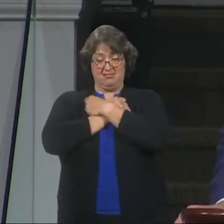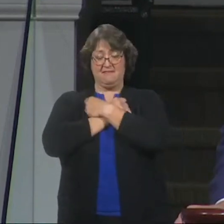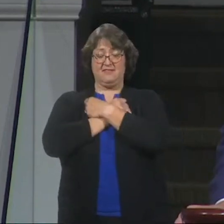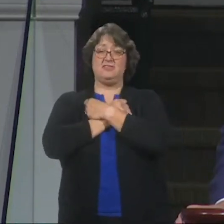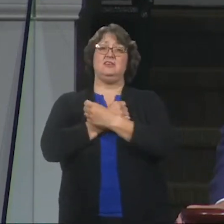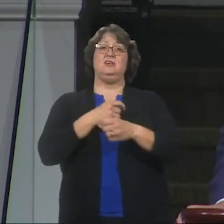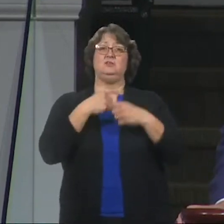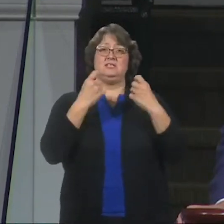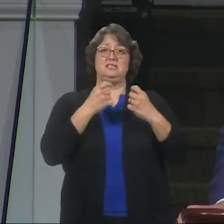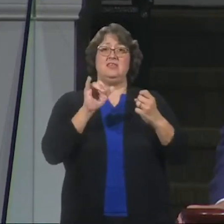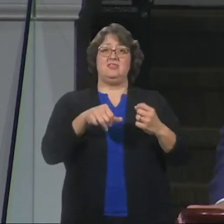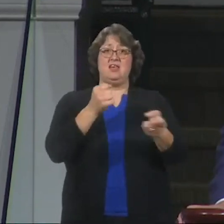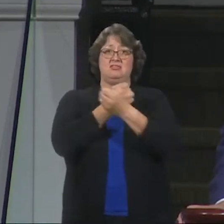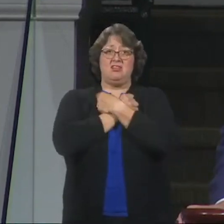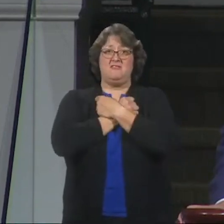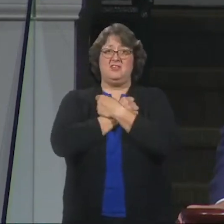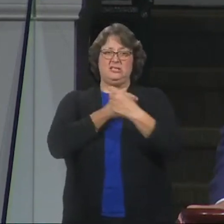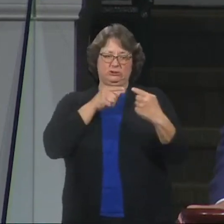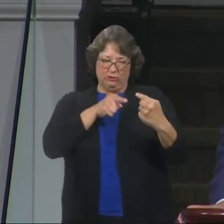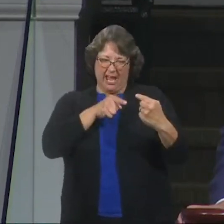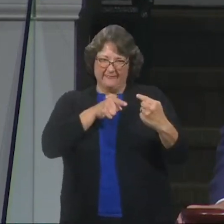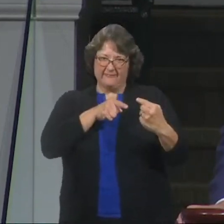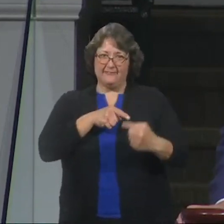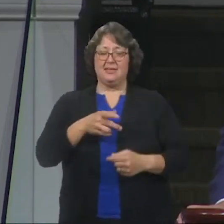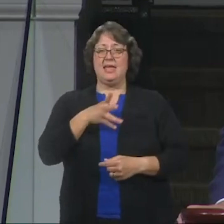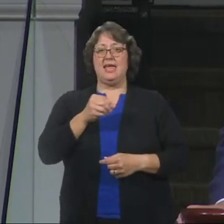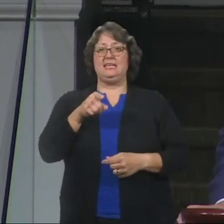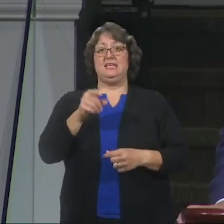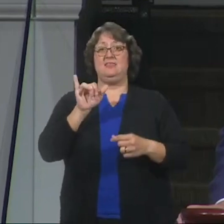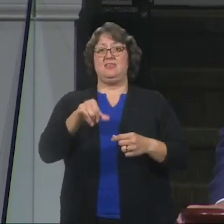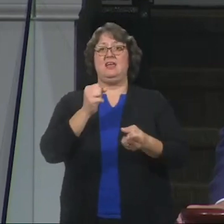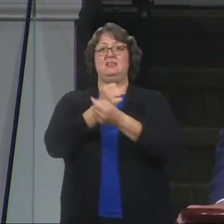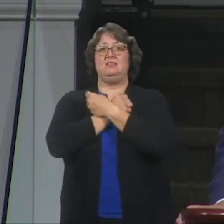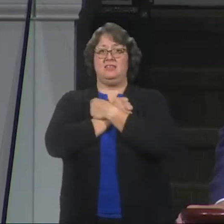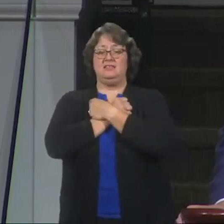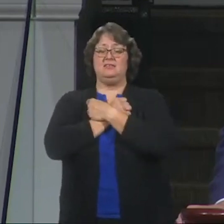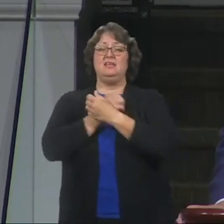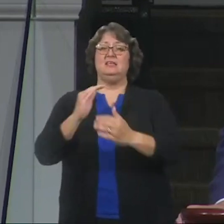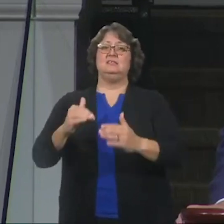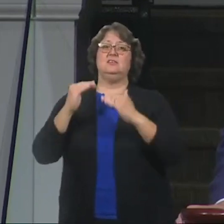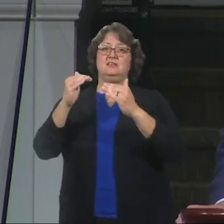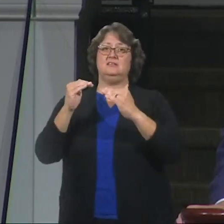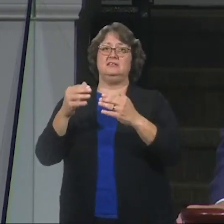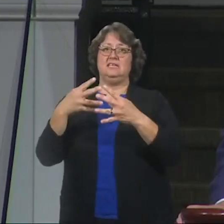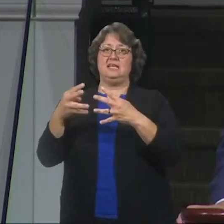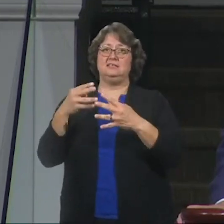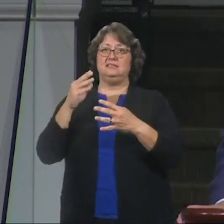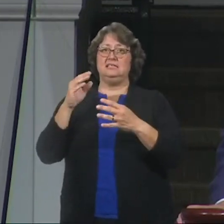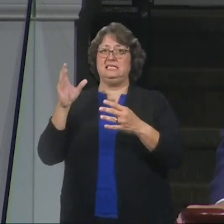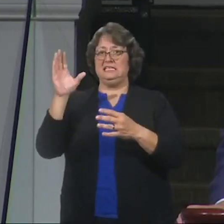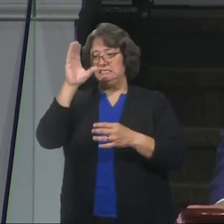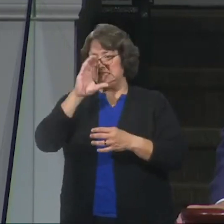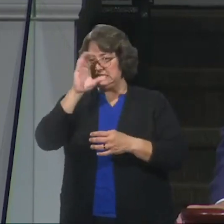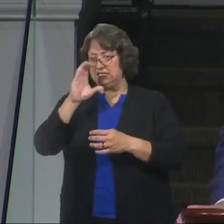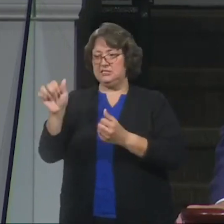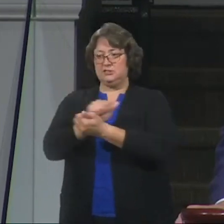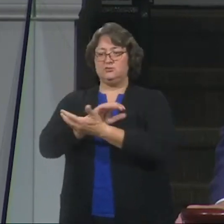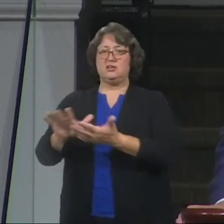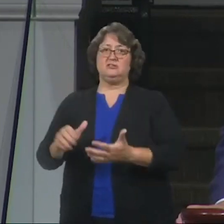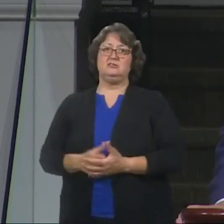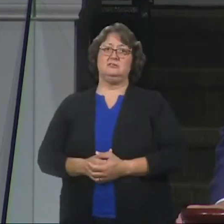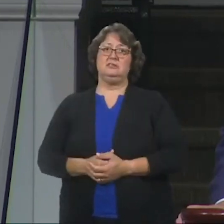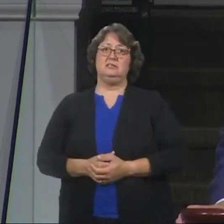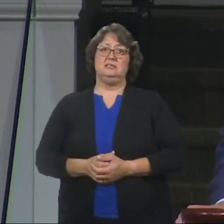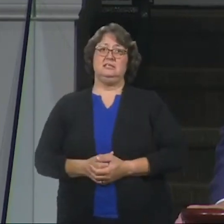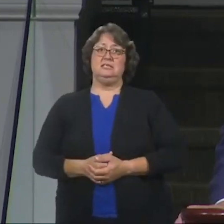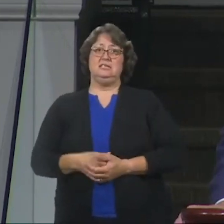that loveth what? Strife. And he that exalted his gate to seeketh destruction. He